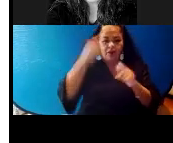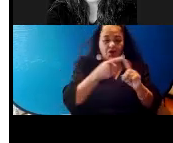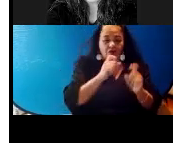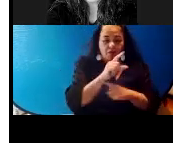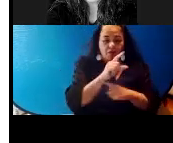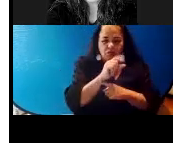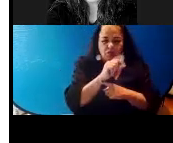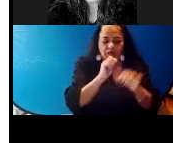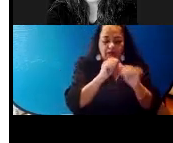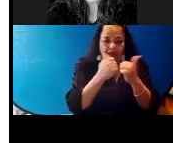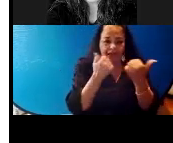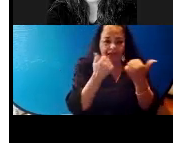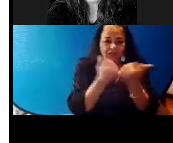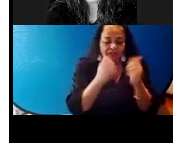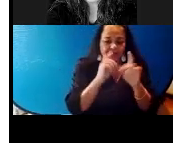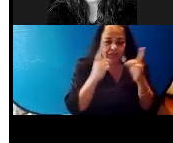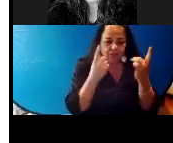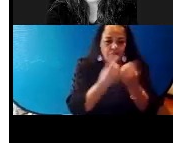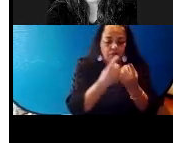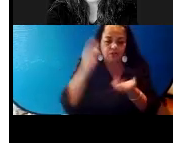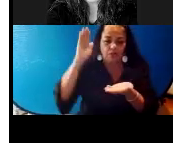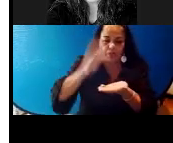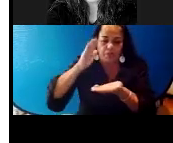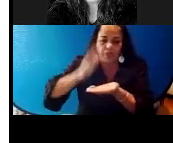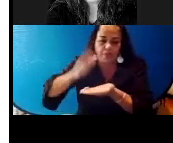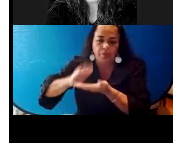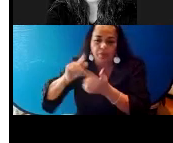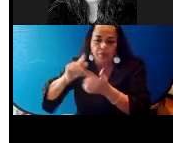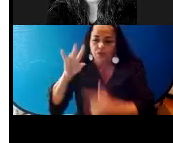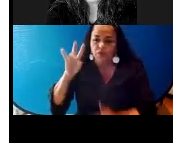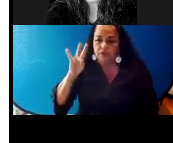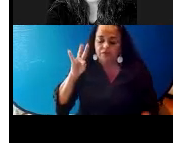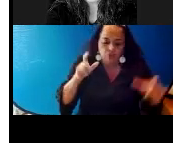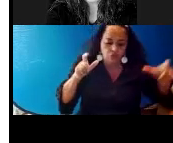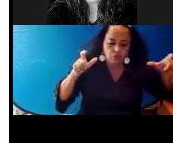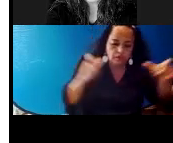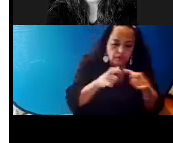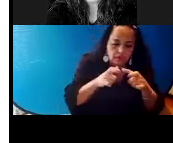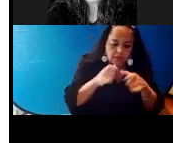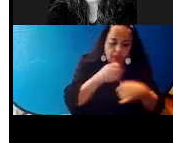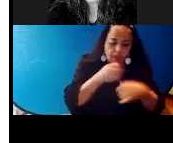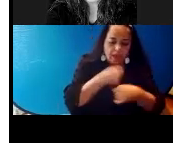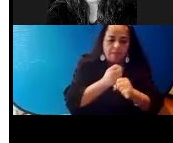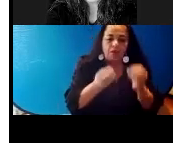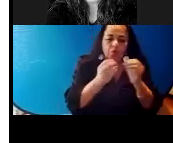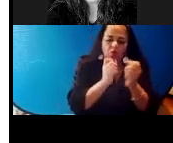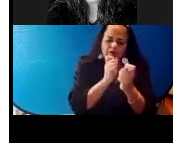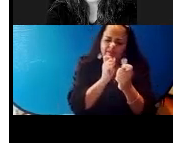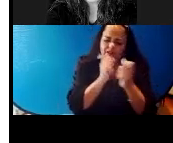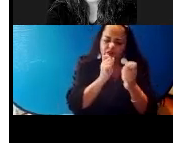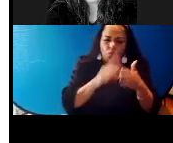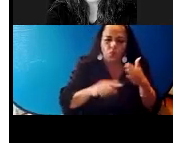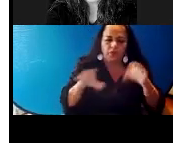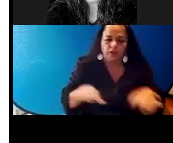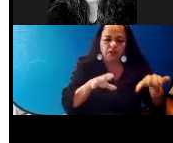different agencies and departments to 7, right? To really condense, to make more efficient what they do. You can see they